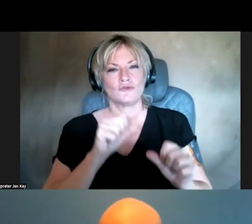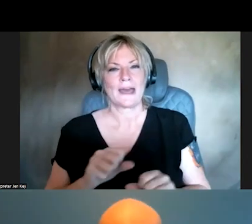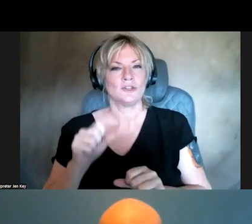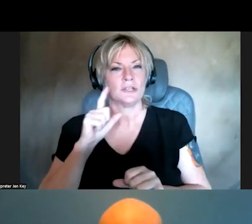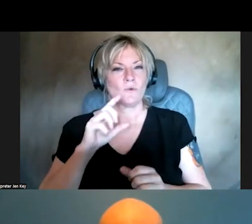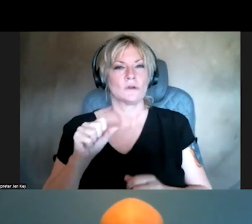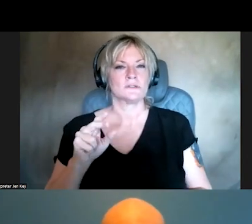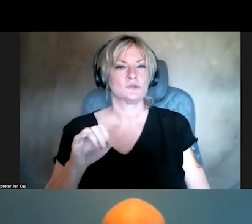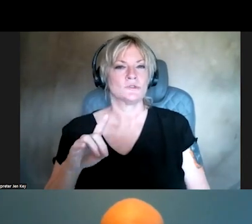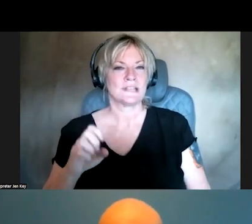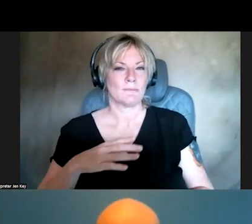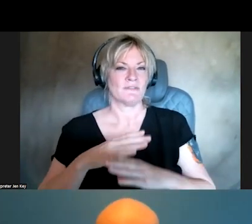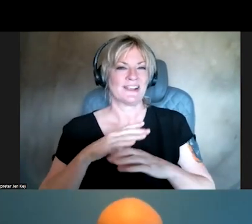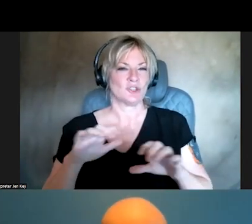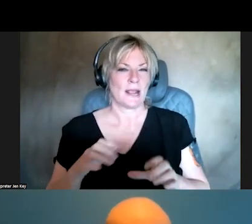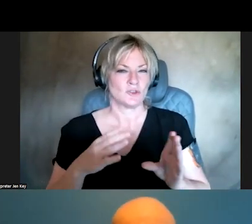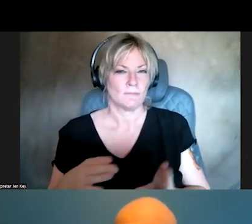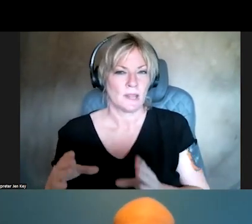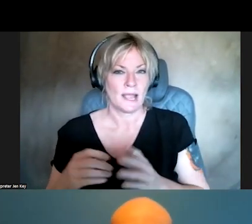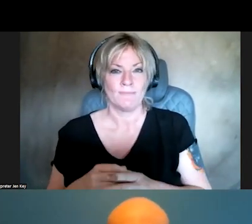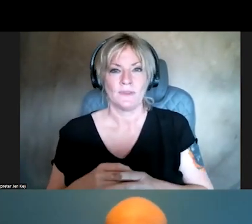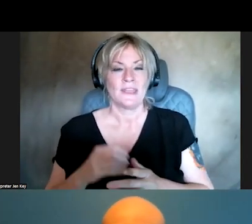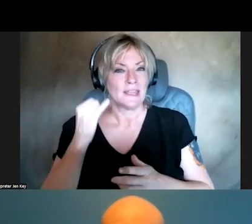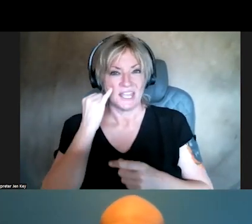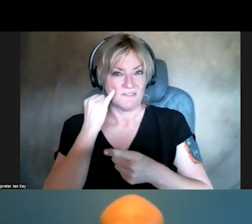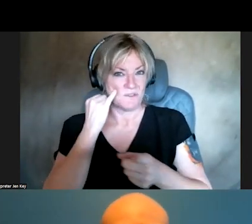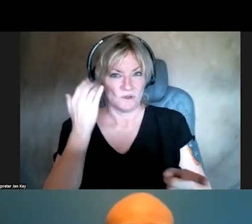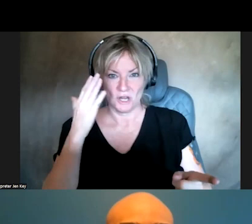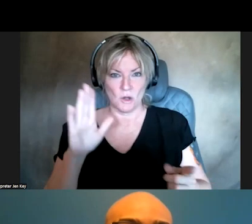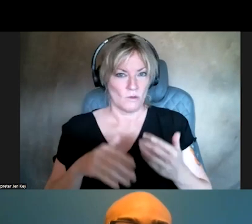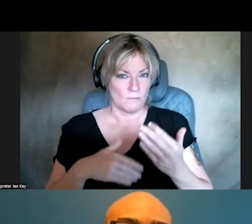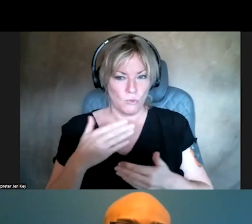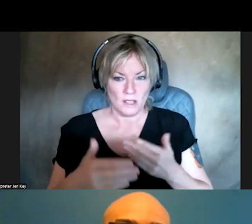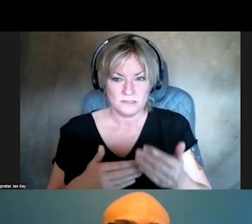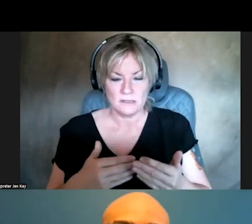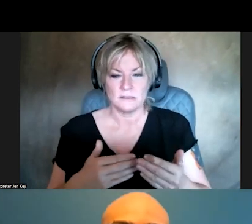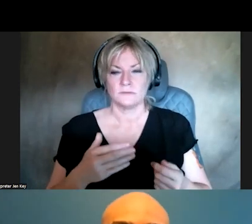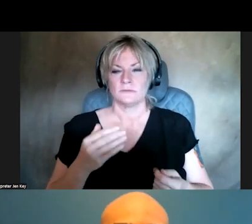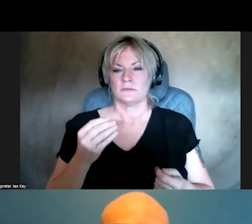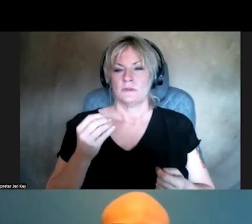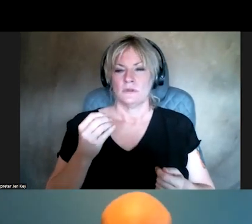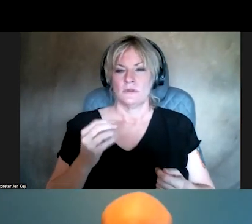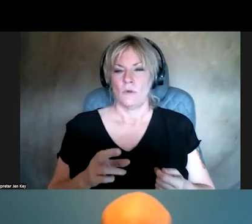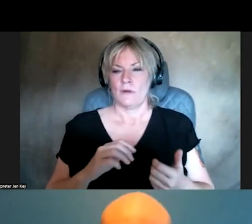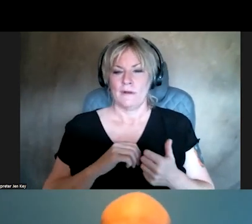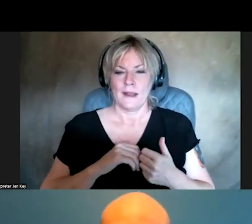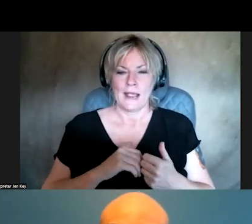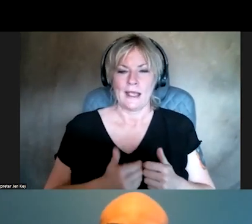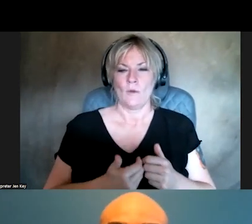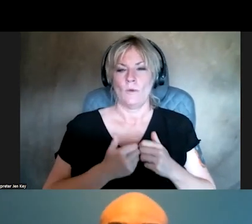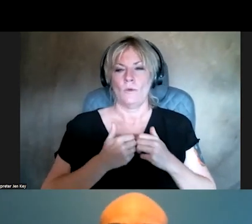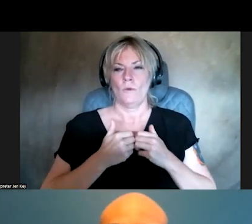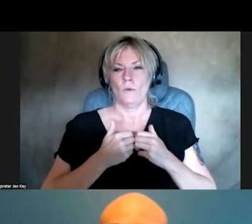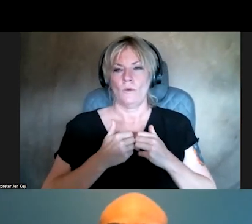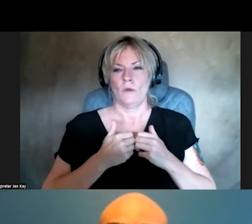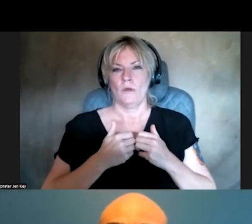Plan. For those who weren't familiar with the process, or just how long